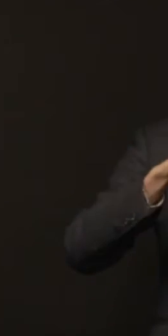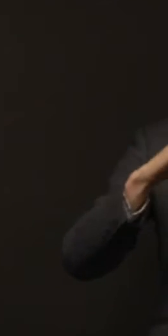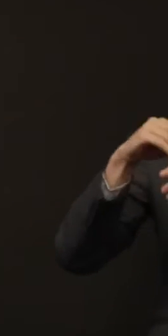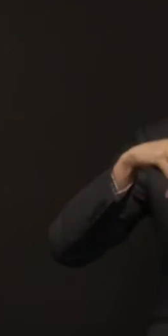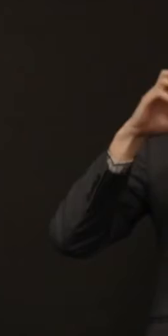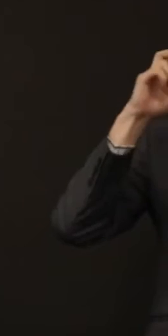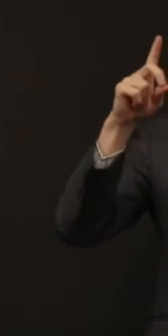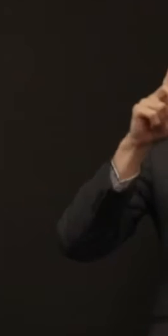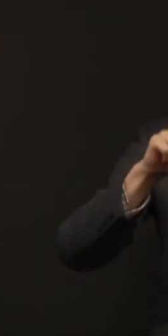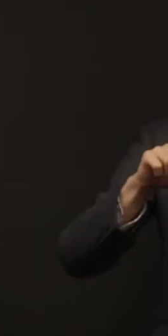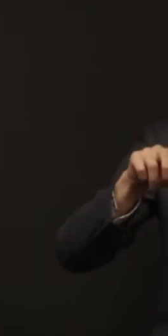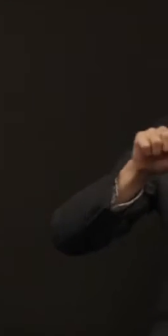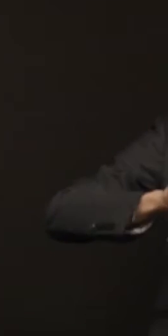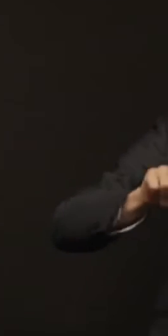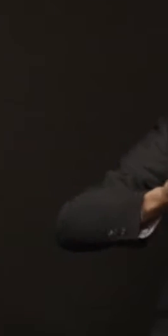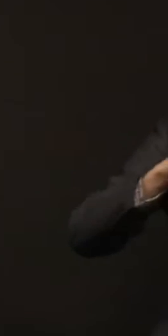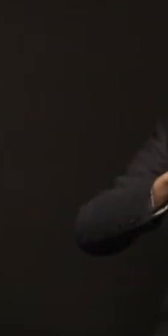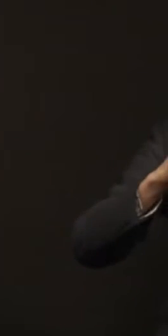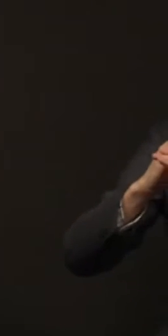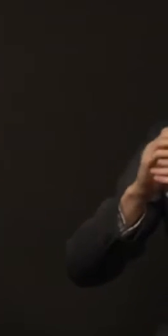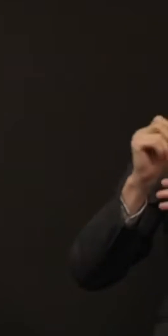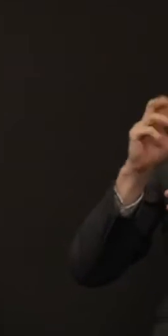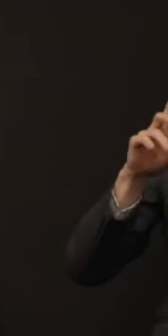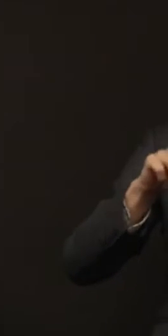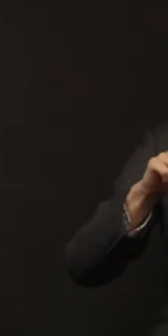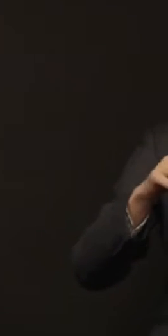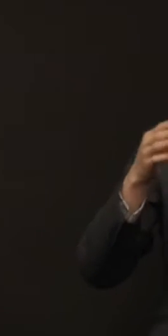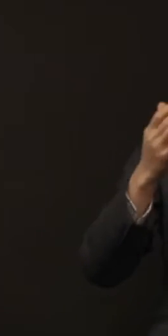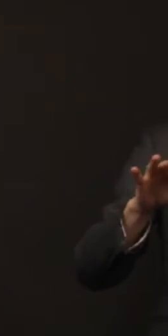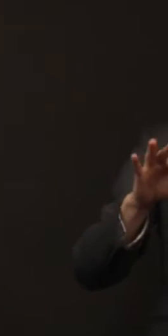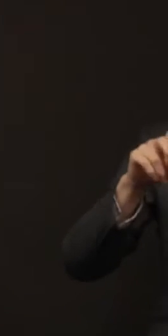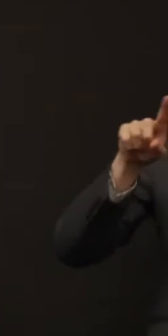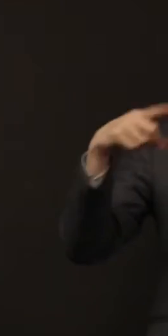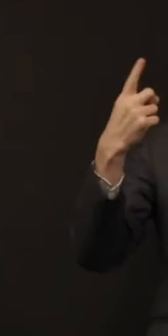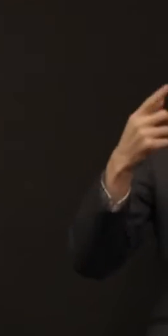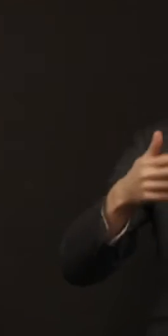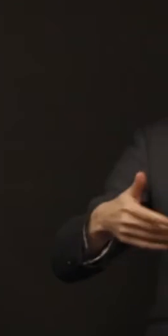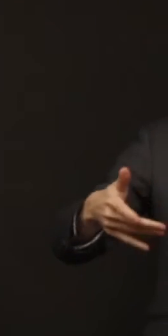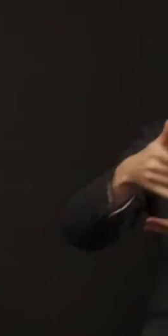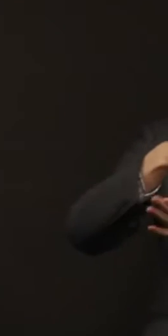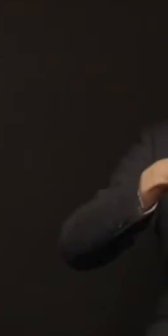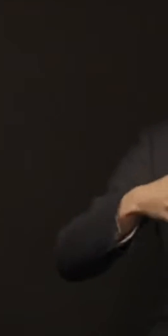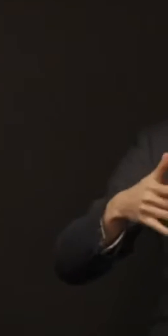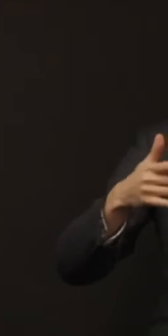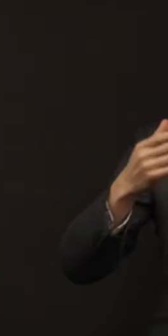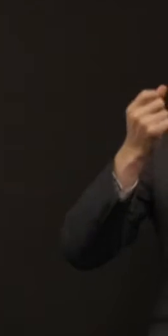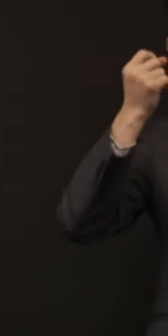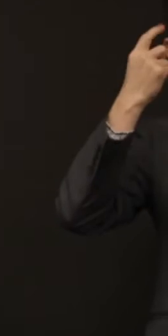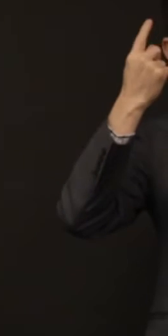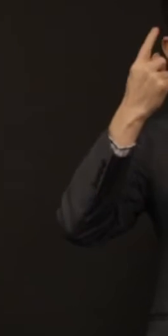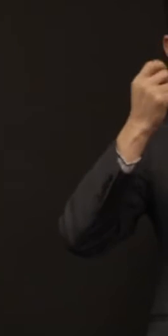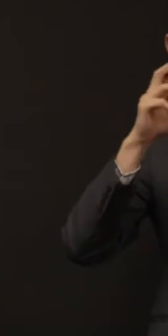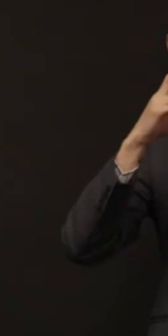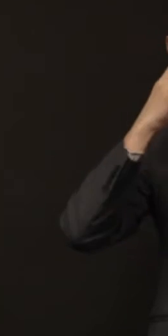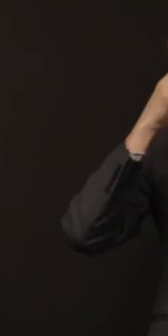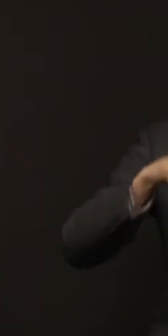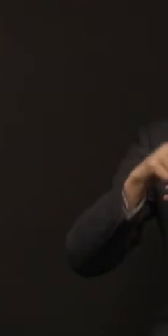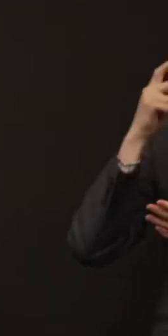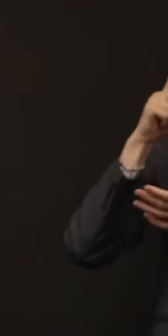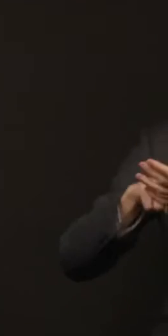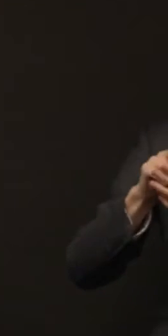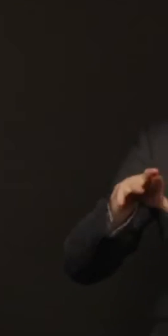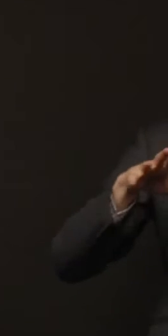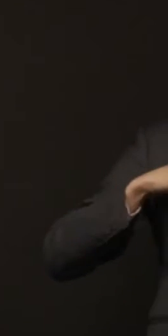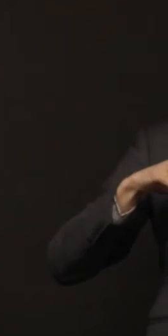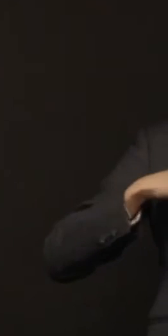it is employment, whether it is just simply social understanding and acknowledgement and acceptance